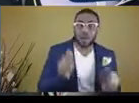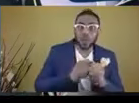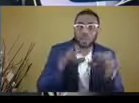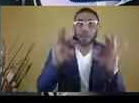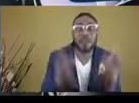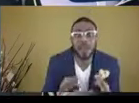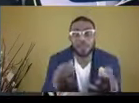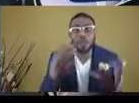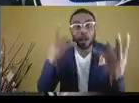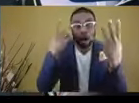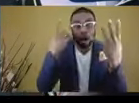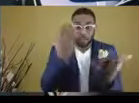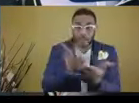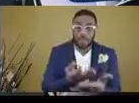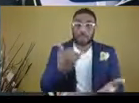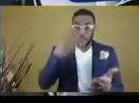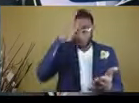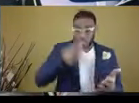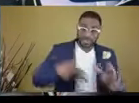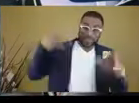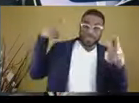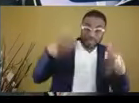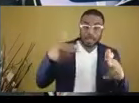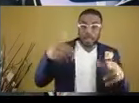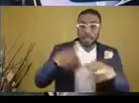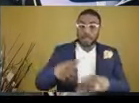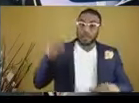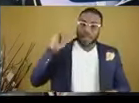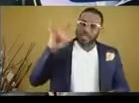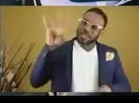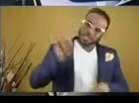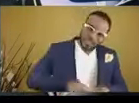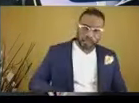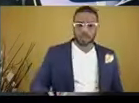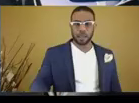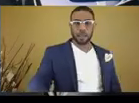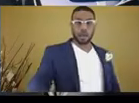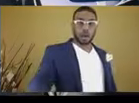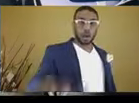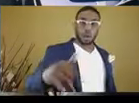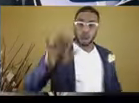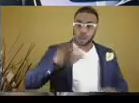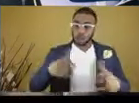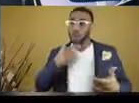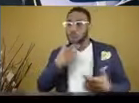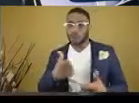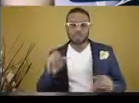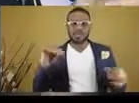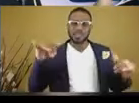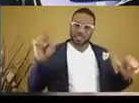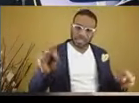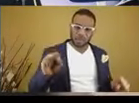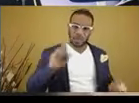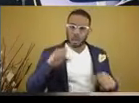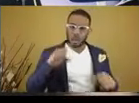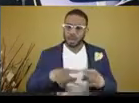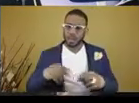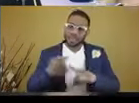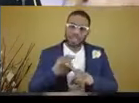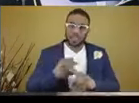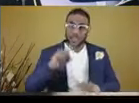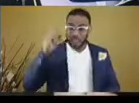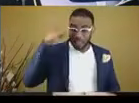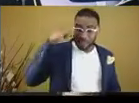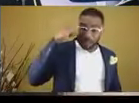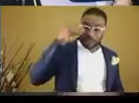or the fact that a man is shot in his back 7 times while his children watch. So yes, when we're talking about the attack of Capitol,